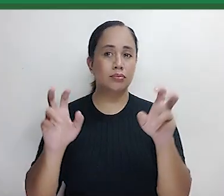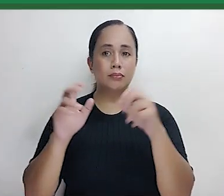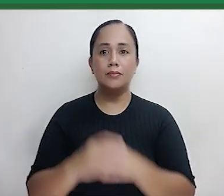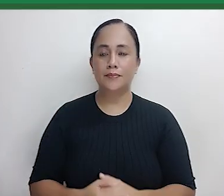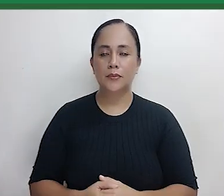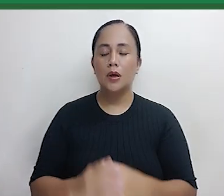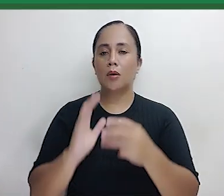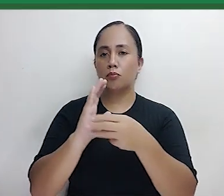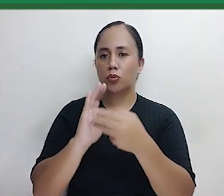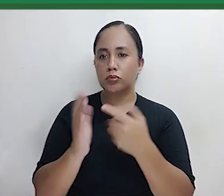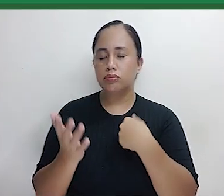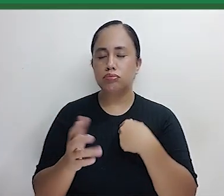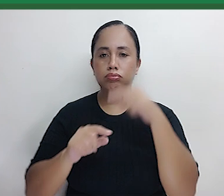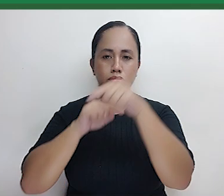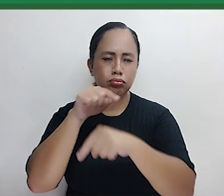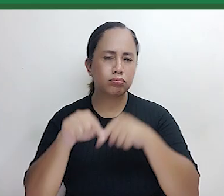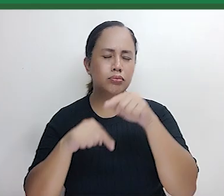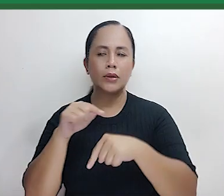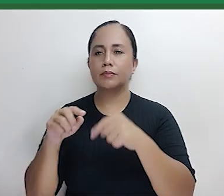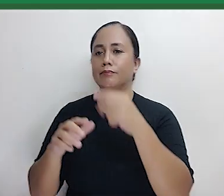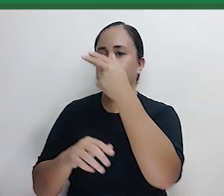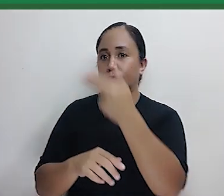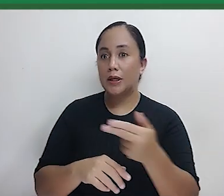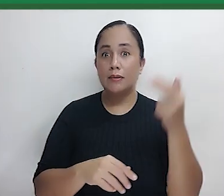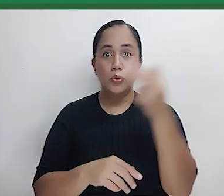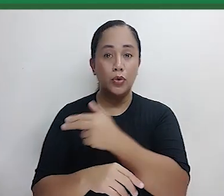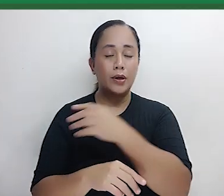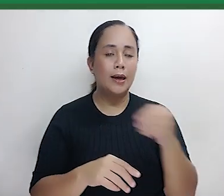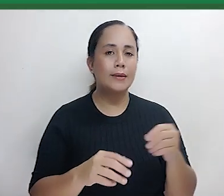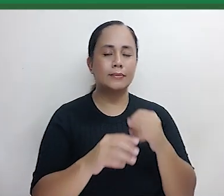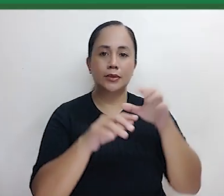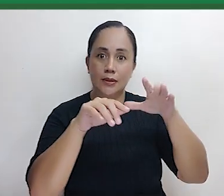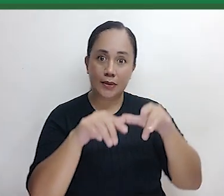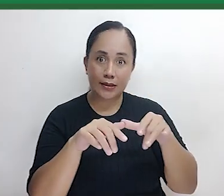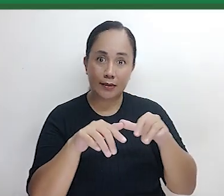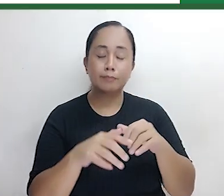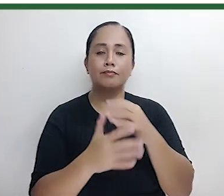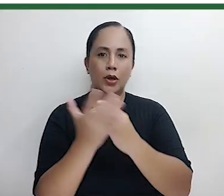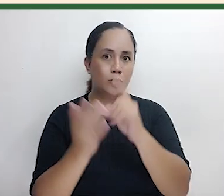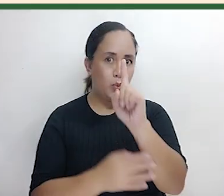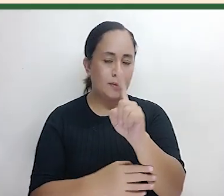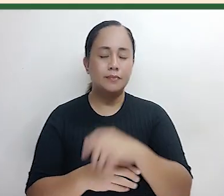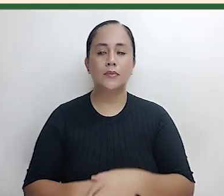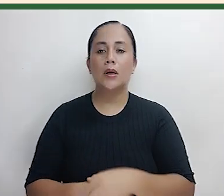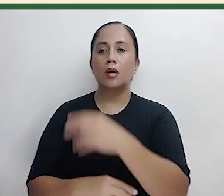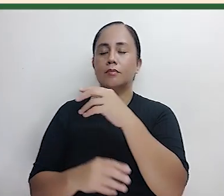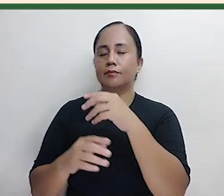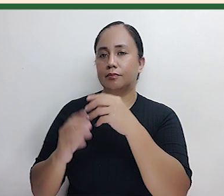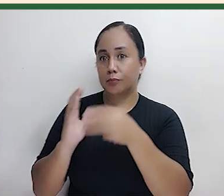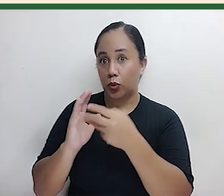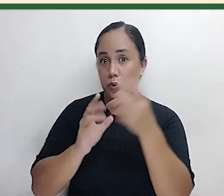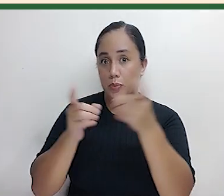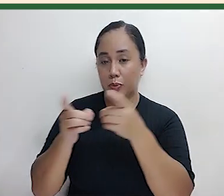Module title: Module Intersectionality of Gender and Disability Part 1.